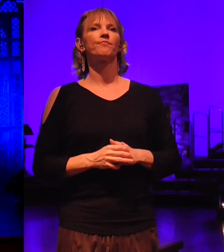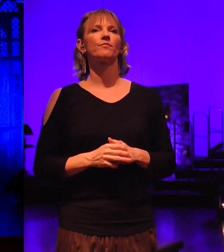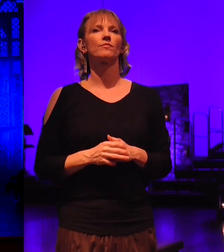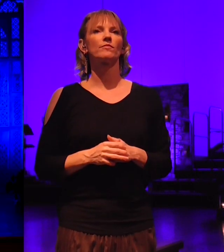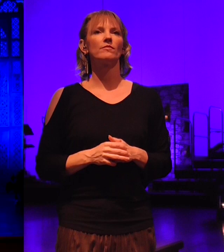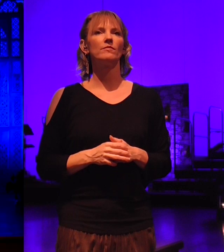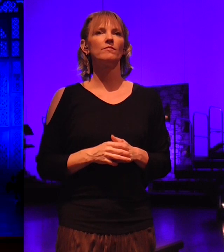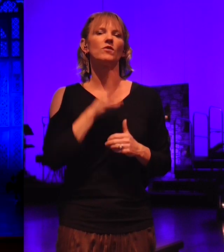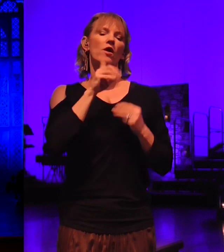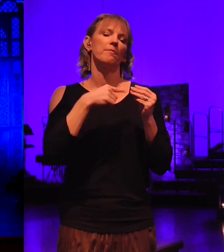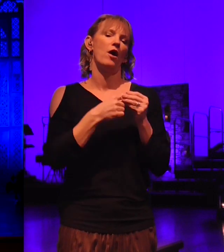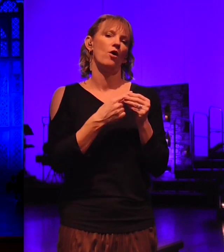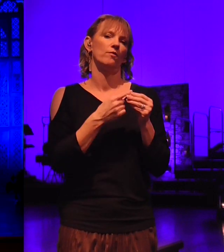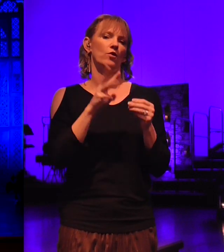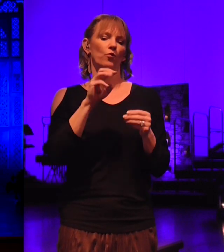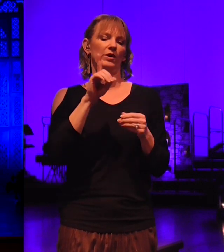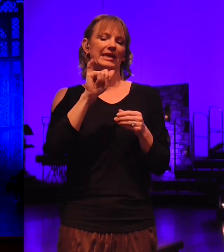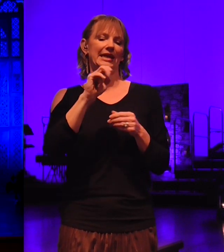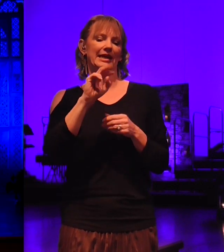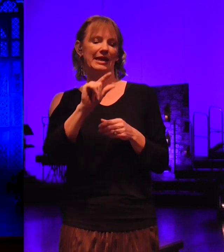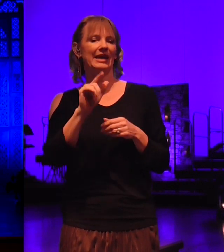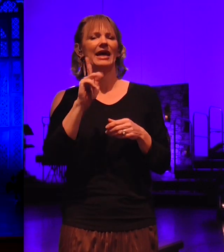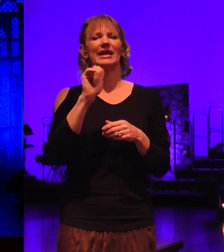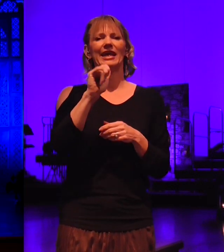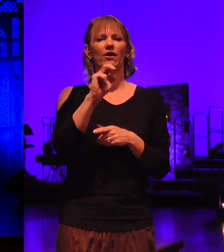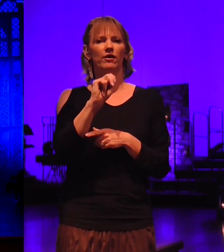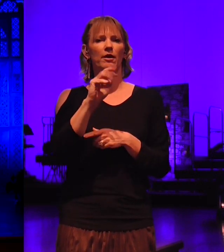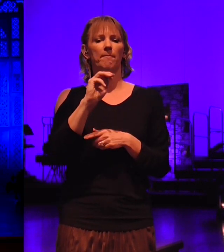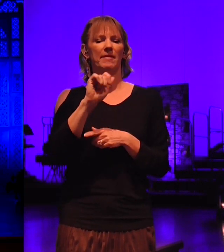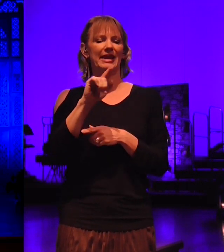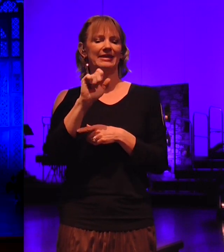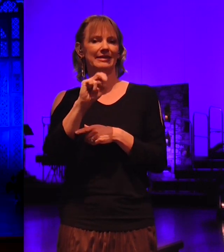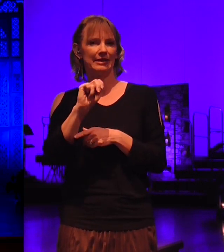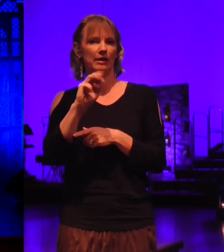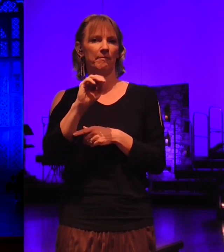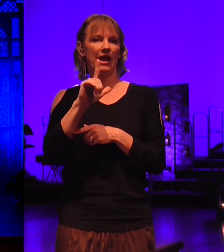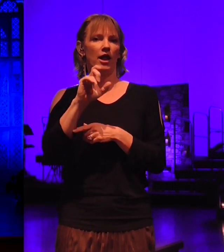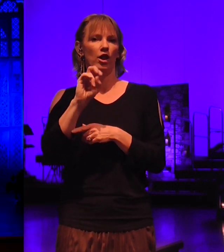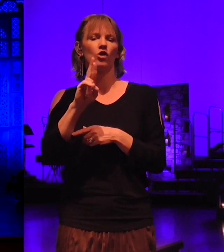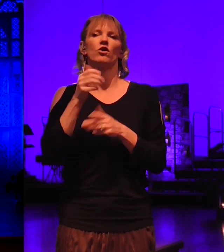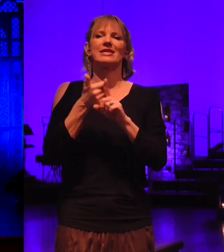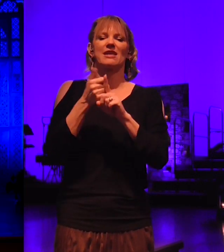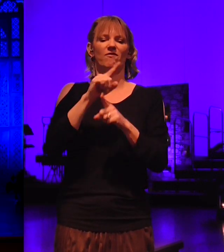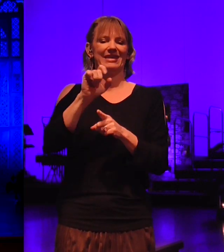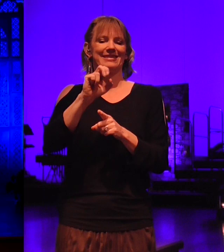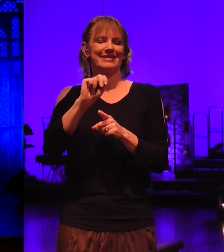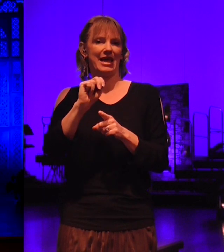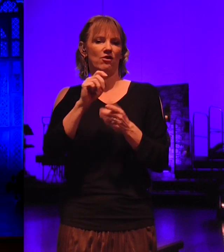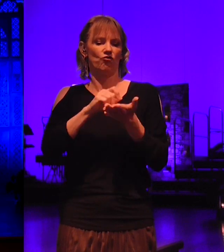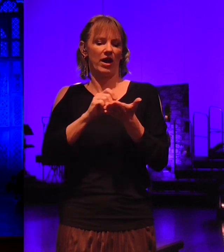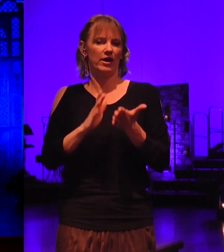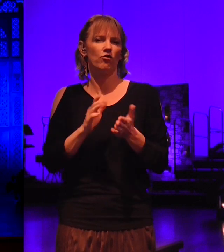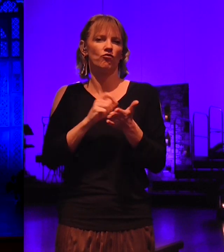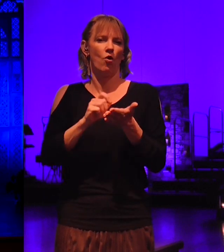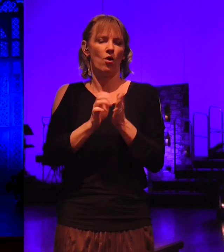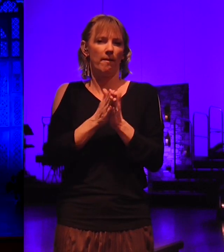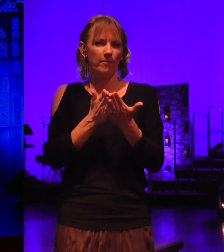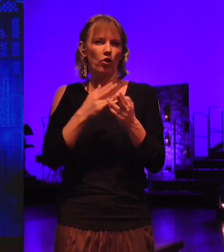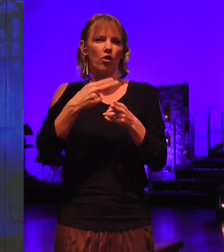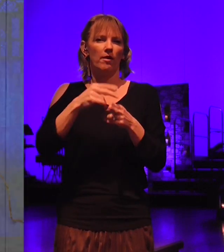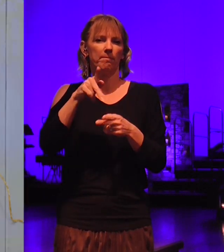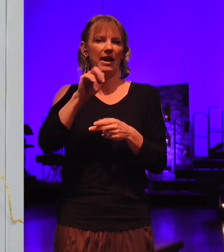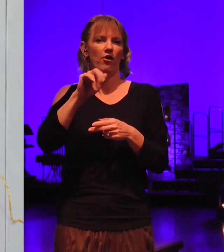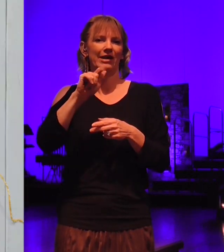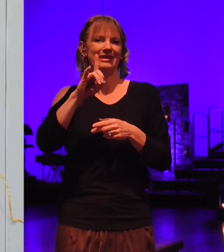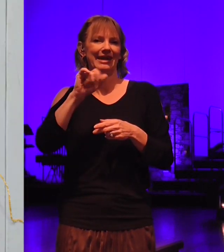Speaking of weeding, Karen Mazin Miller, a great Zen writer, wrote a book a few years back called Paradise in